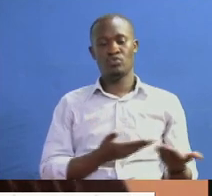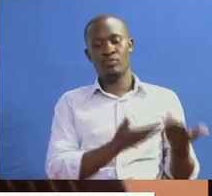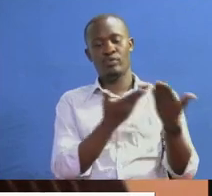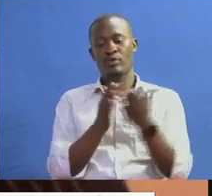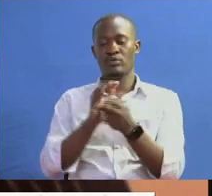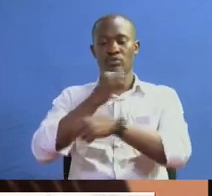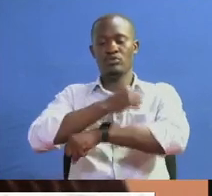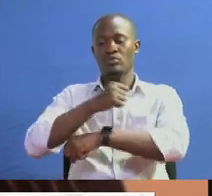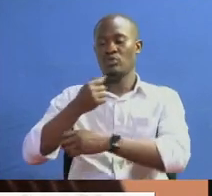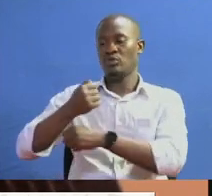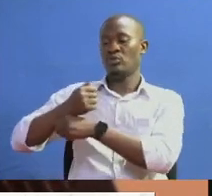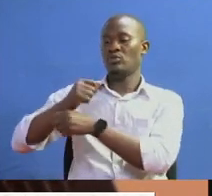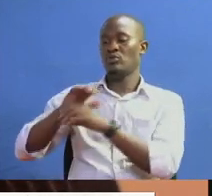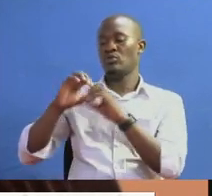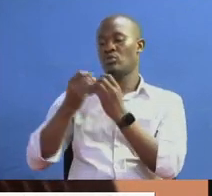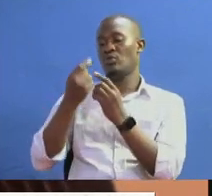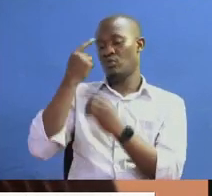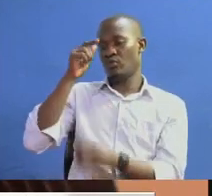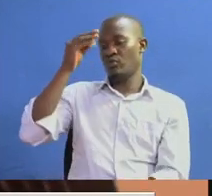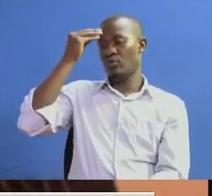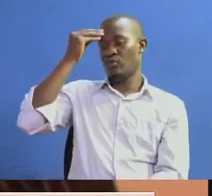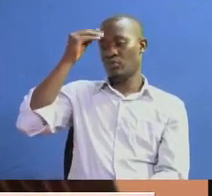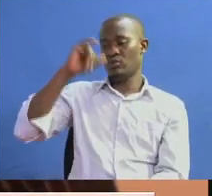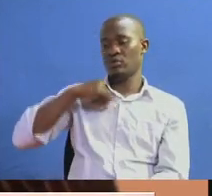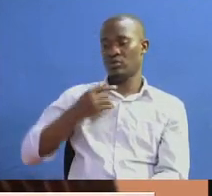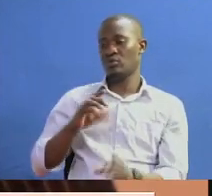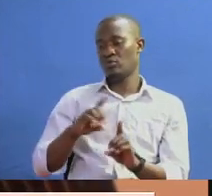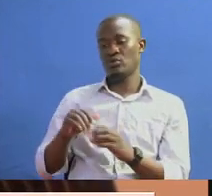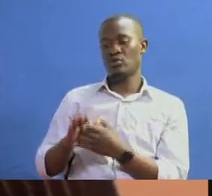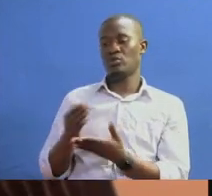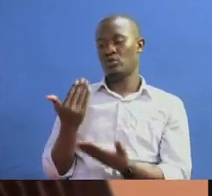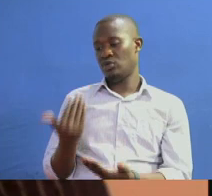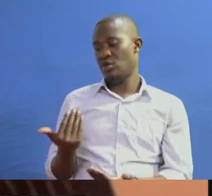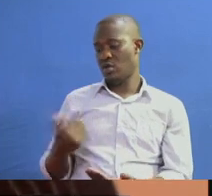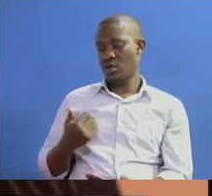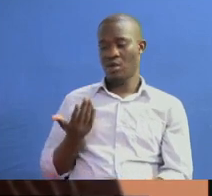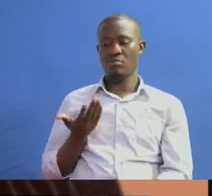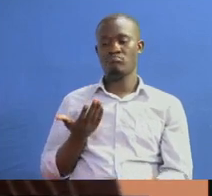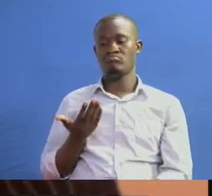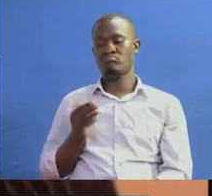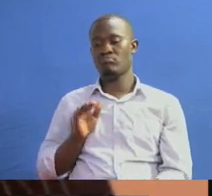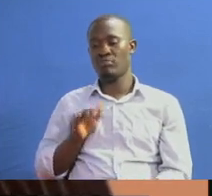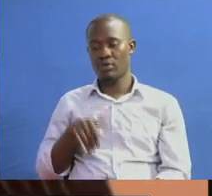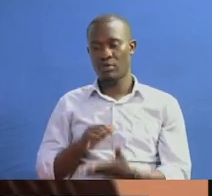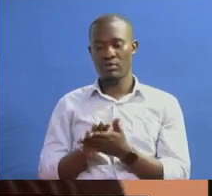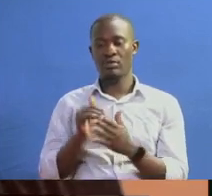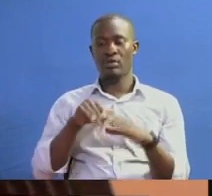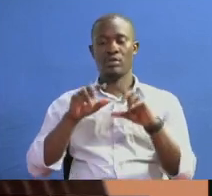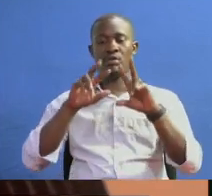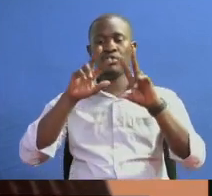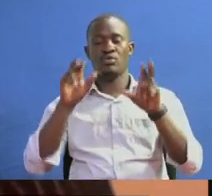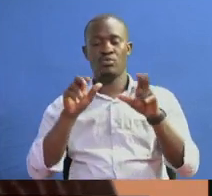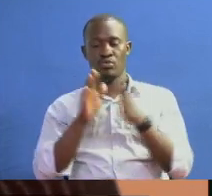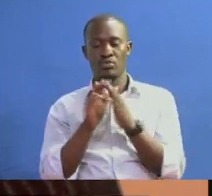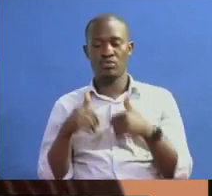we do with the support of the Global Partnership for Education. I'm encouraging these young teenage mothers to go back to school. They fall under the youth bracket. So that is it